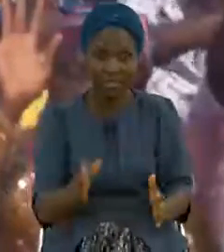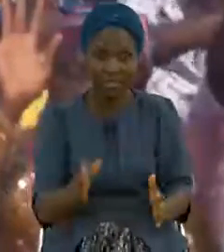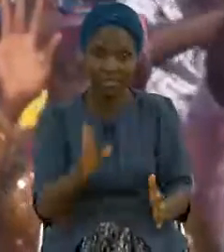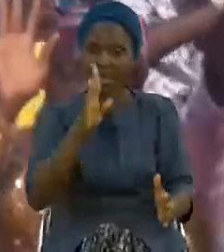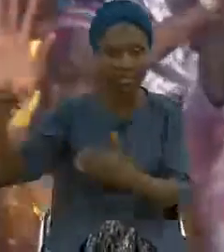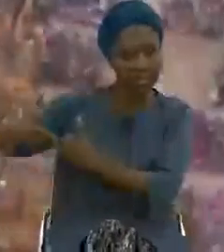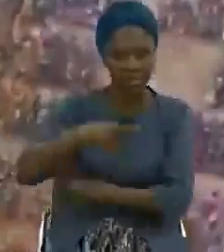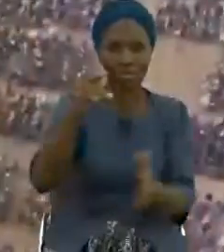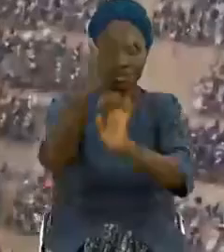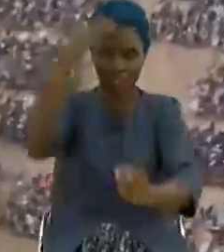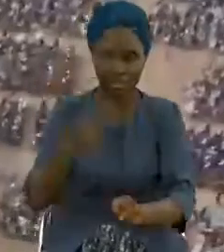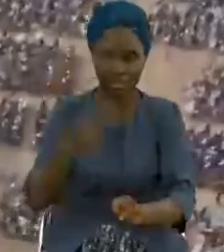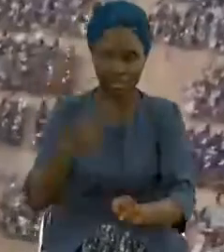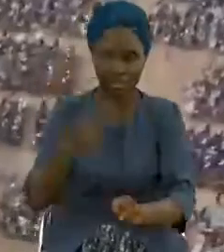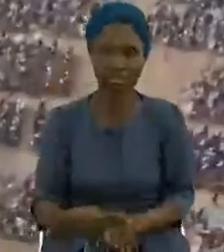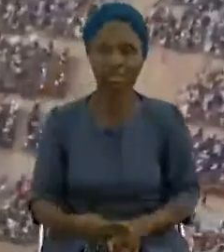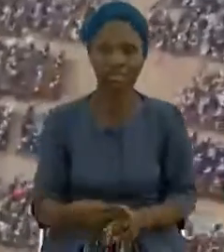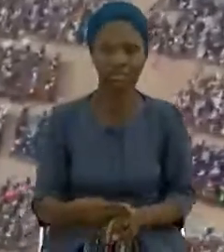They'll be under your feet.